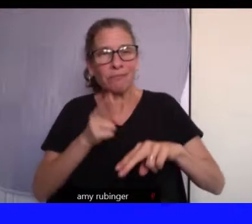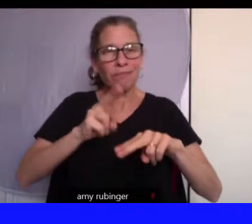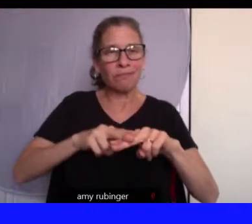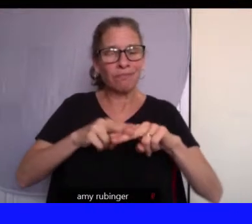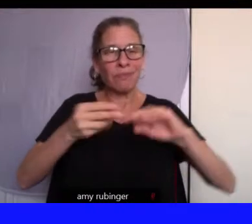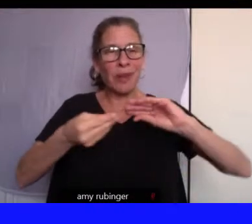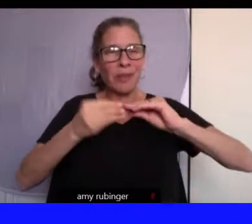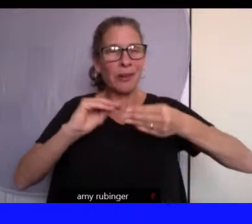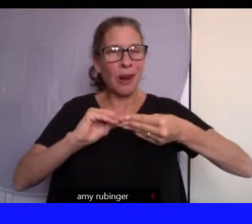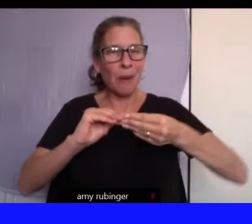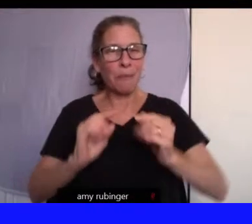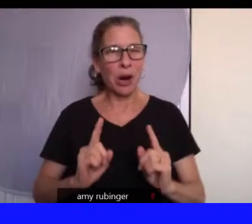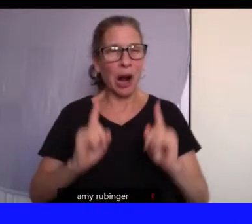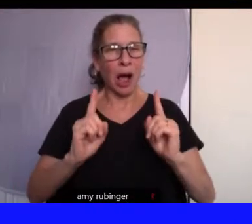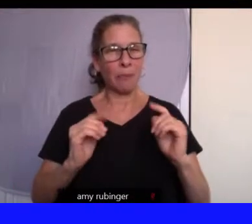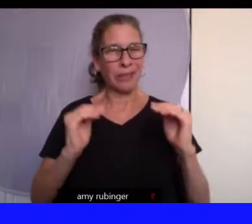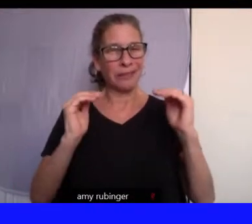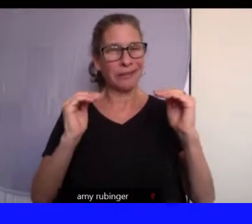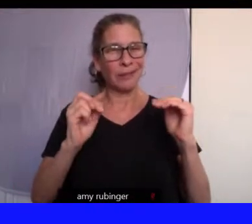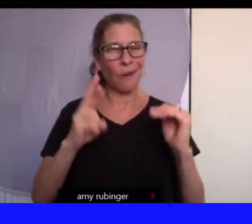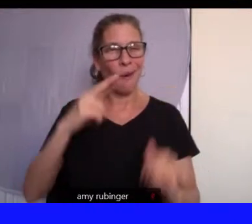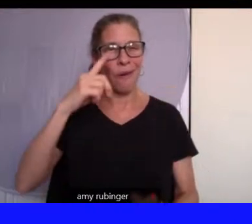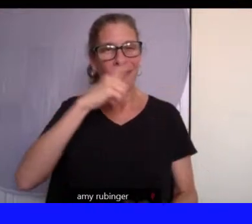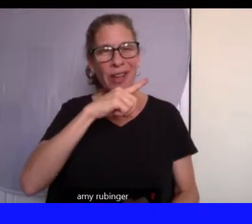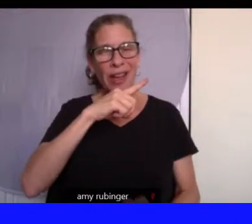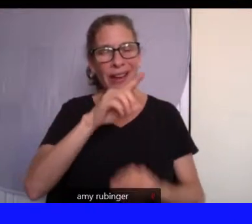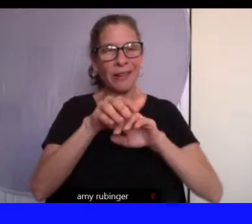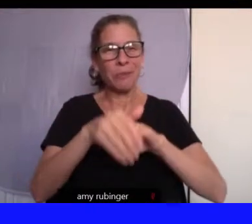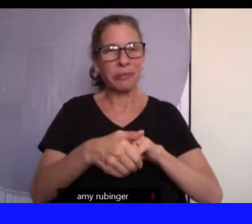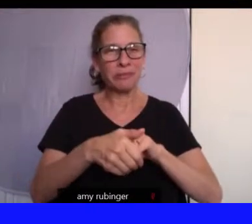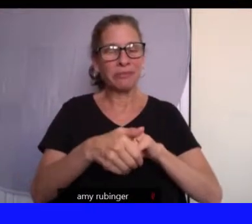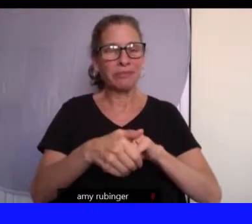Epic, and changes in our billing practices. So